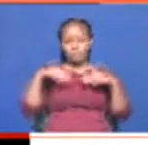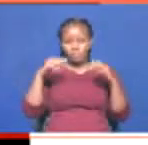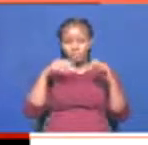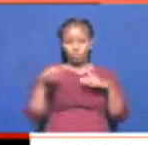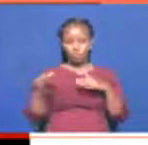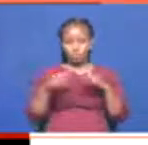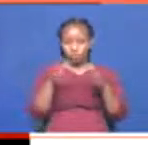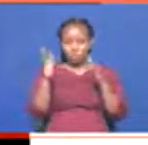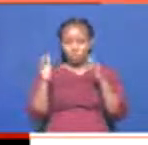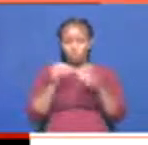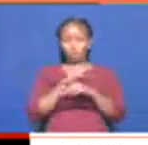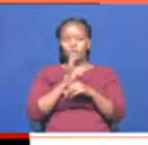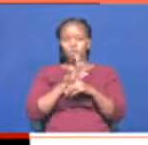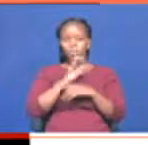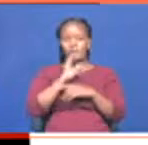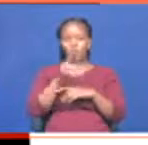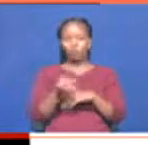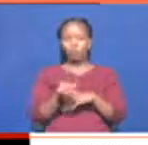to